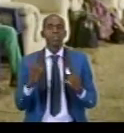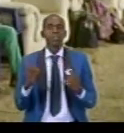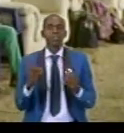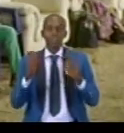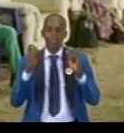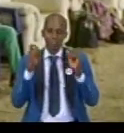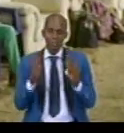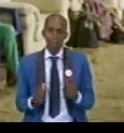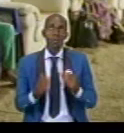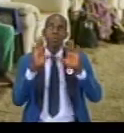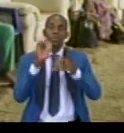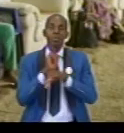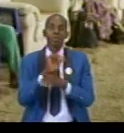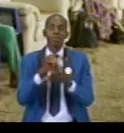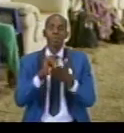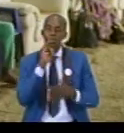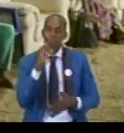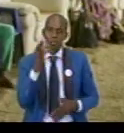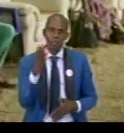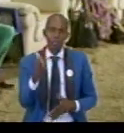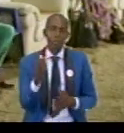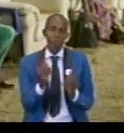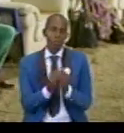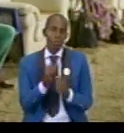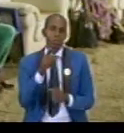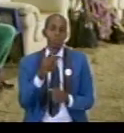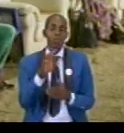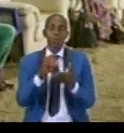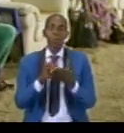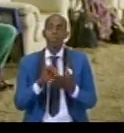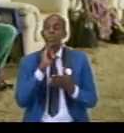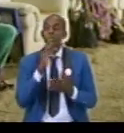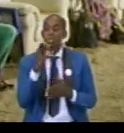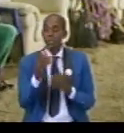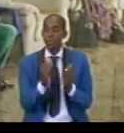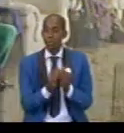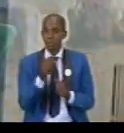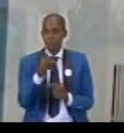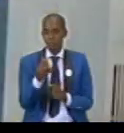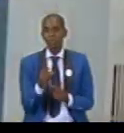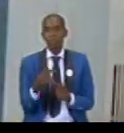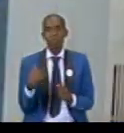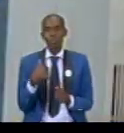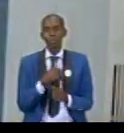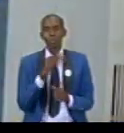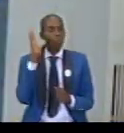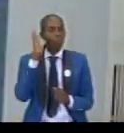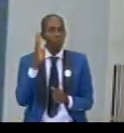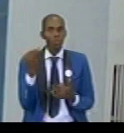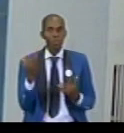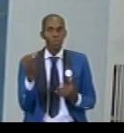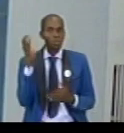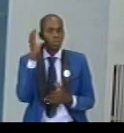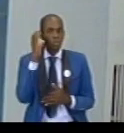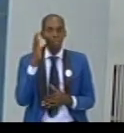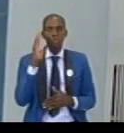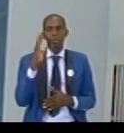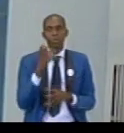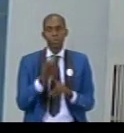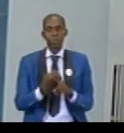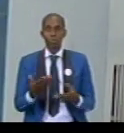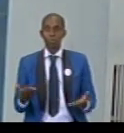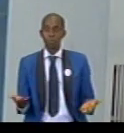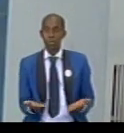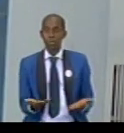miracle. Your own is there with you already. Your own is there already. We are going to listen to testimony from the Alpha location now. Meanwhile,